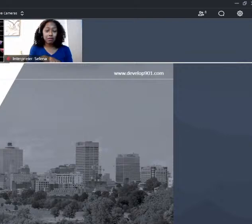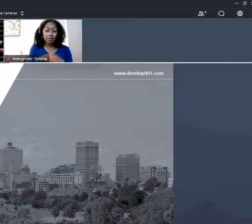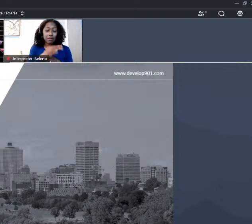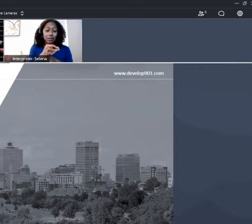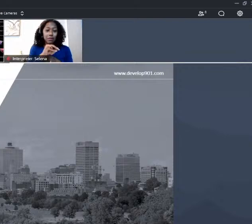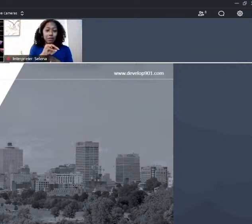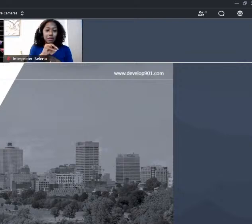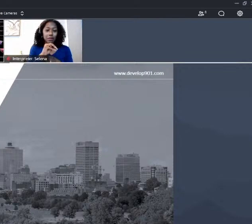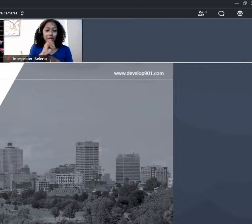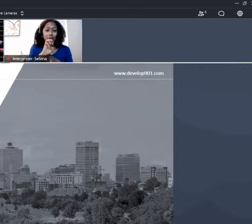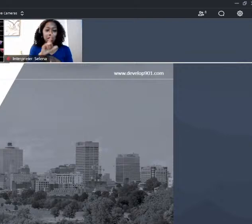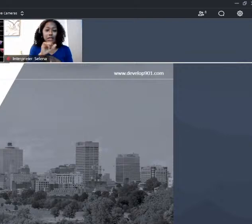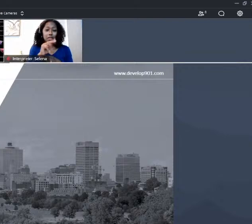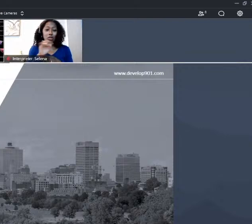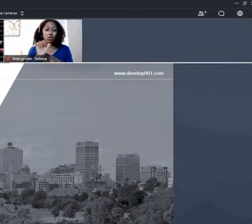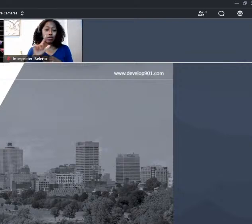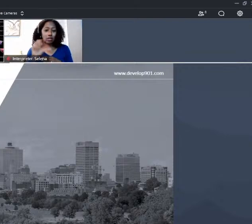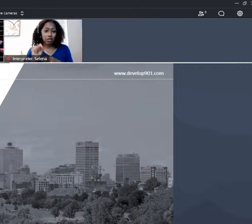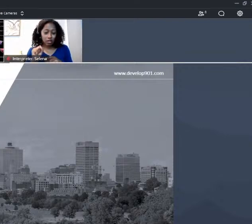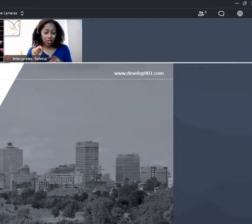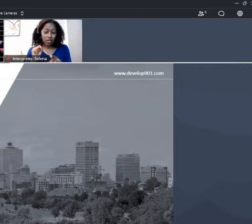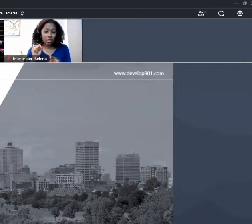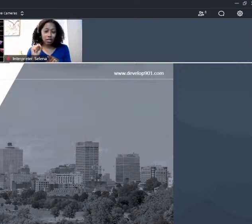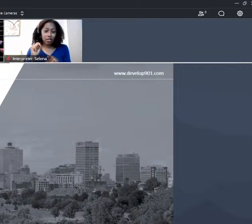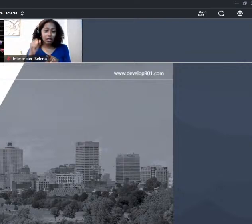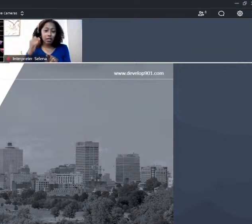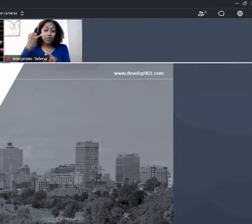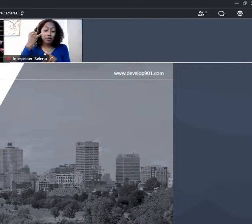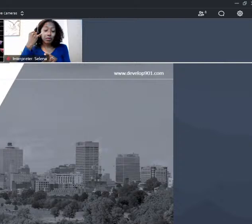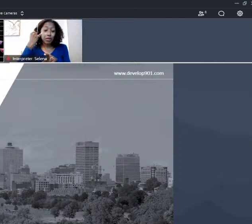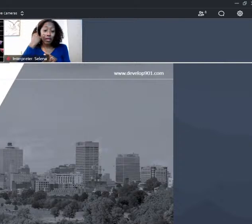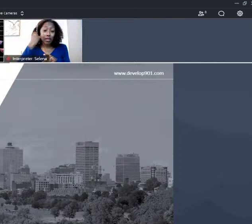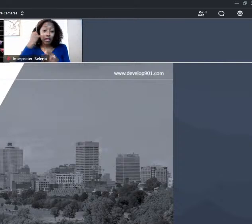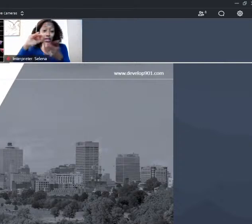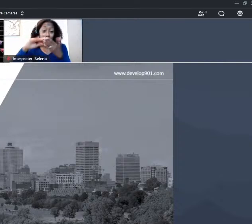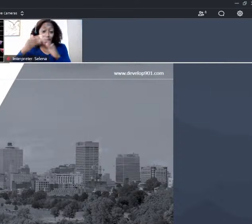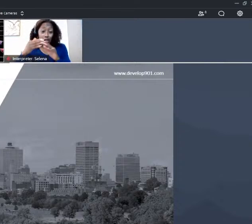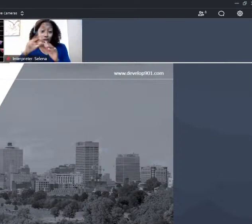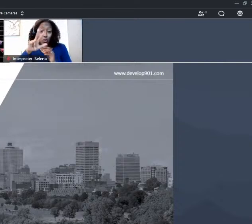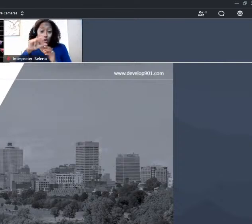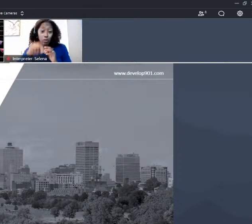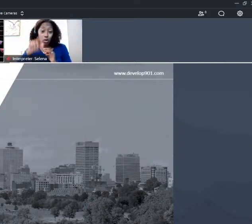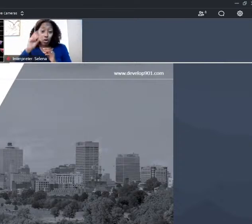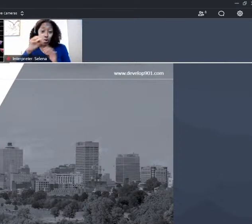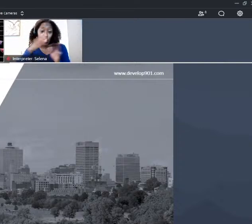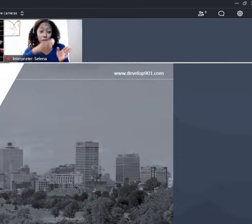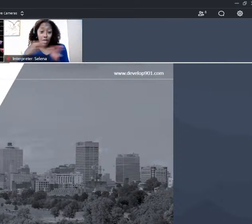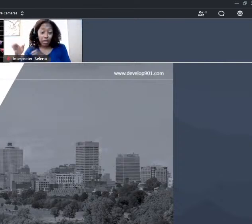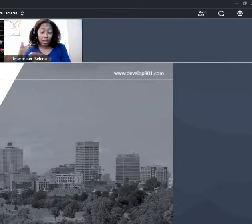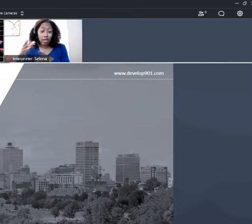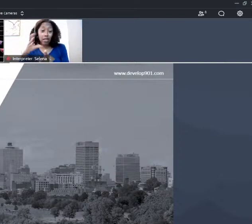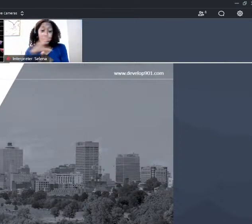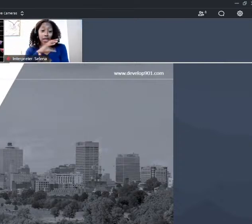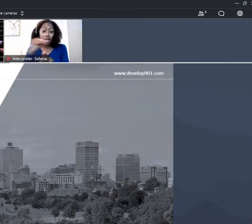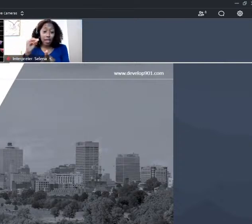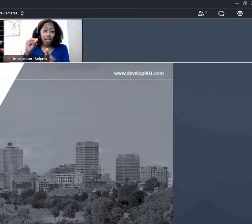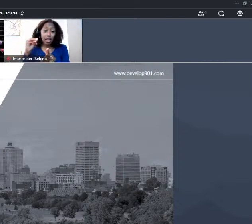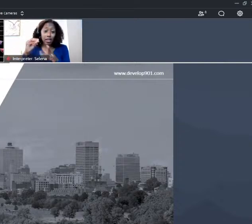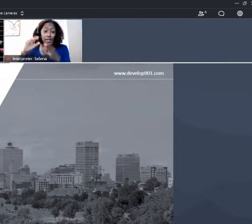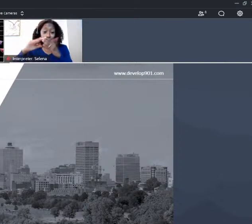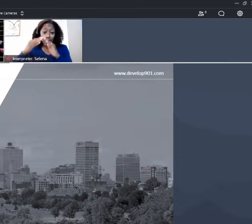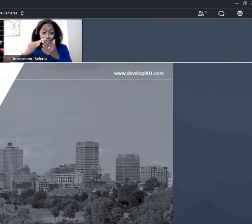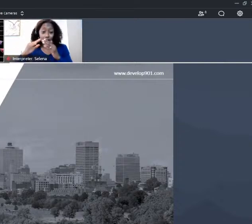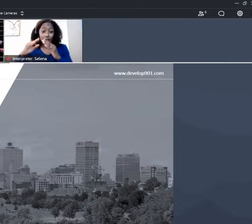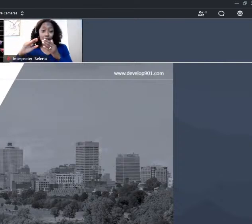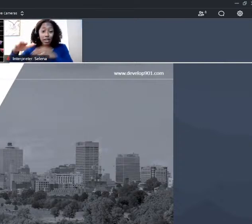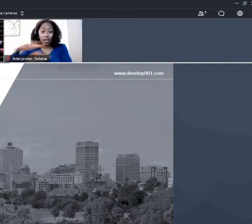being close to work. So with the downtown and the 3.0 plan coming up and everything building up downtown, more jobs,